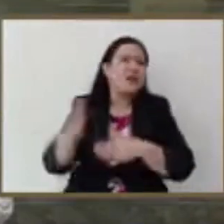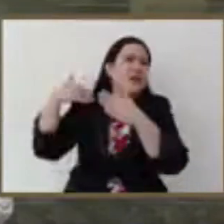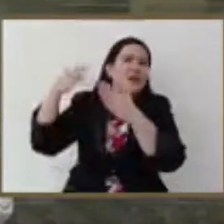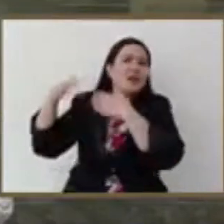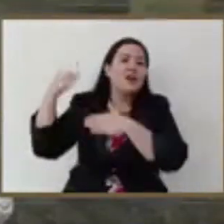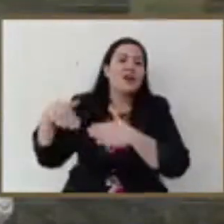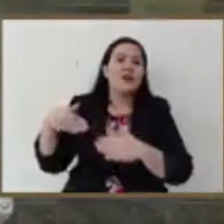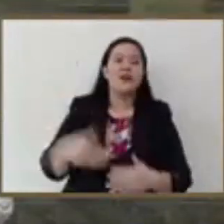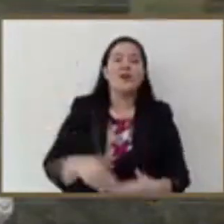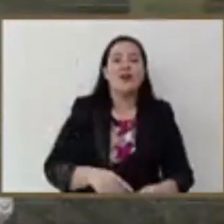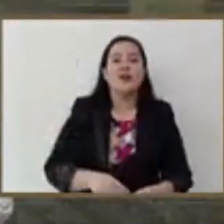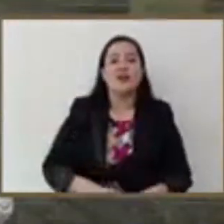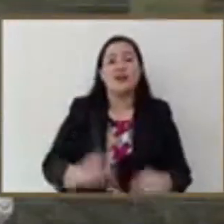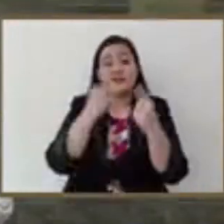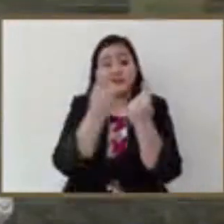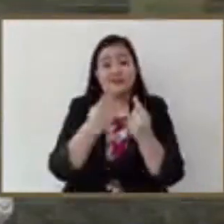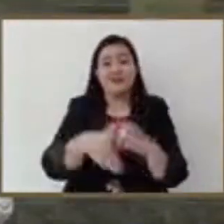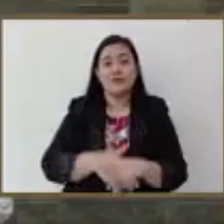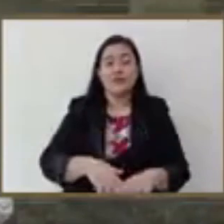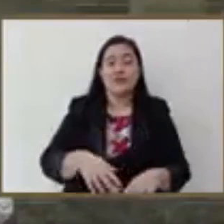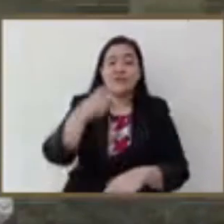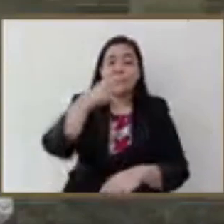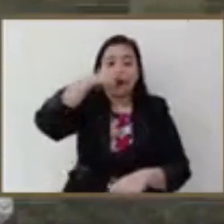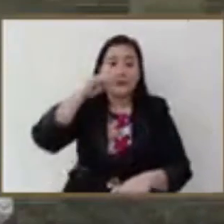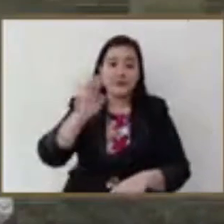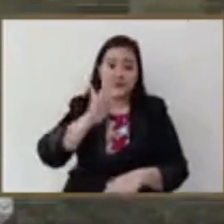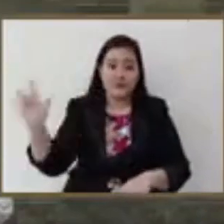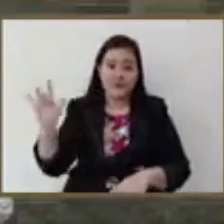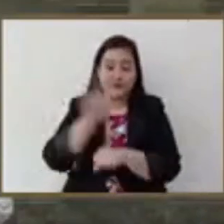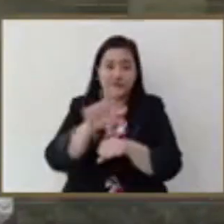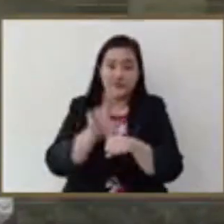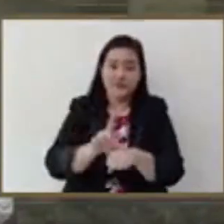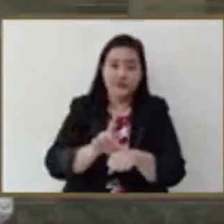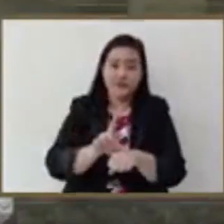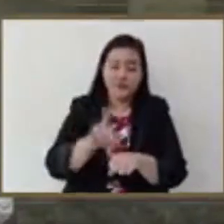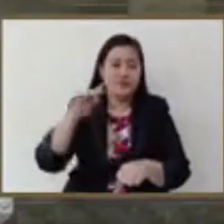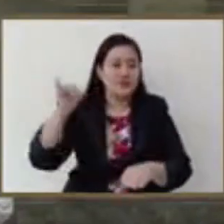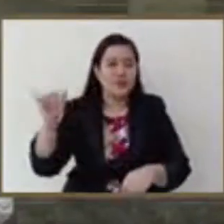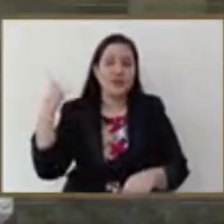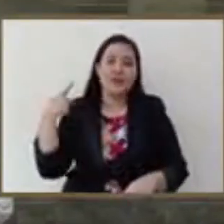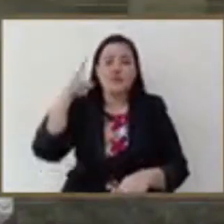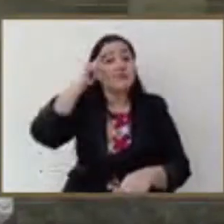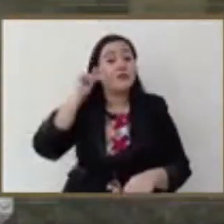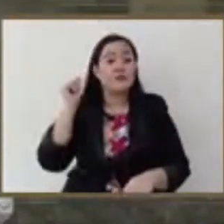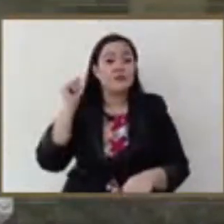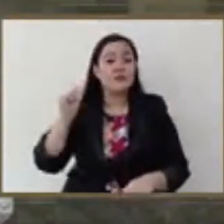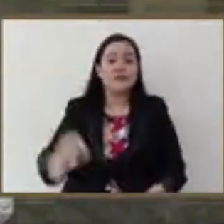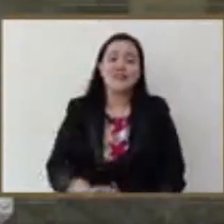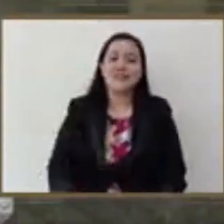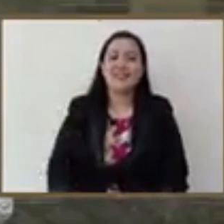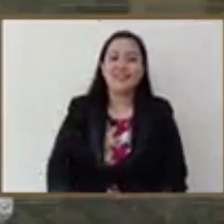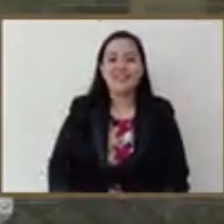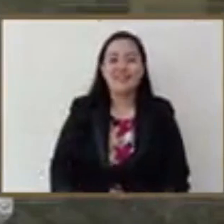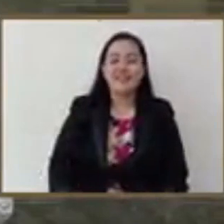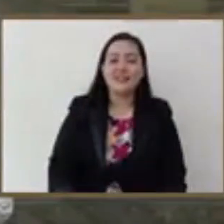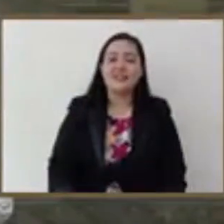word of God. Remember that? Talk to me if you can. Now, listen, yan po yan, kapatid. So ngayon, mga